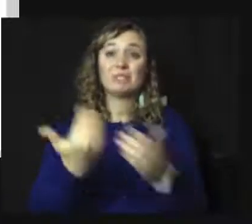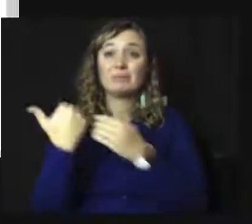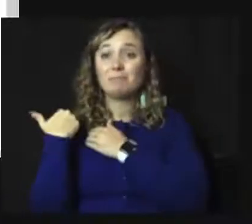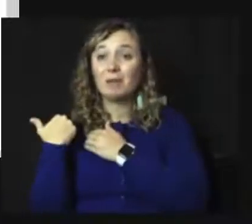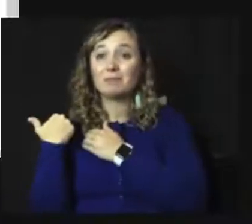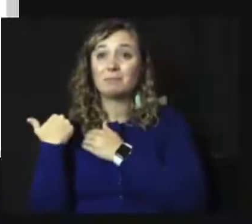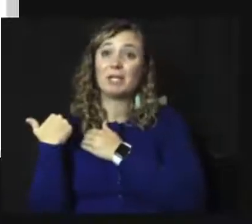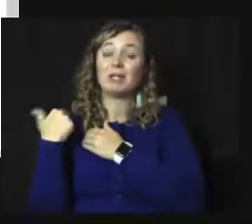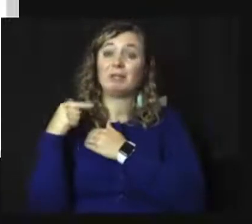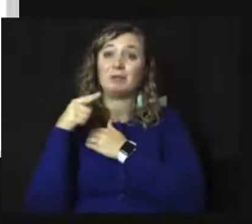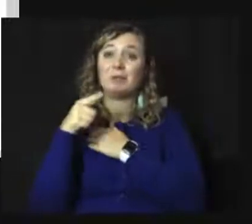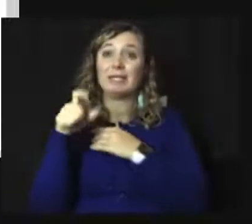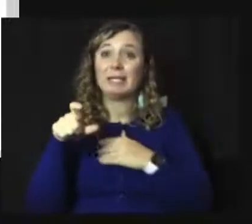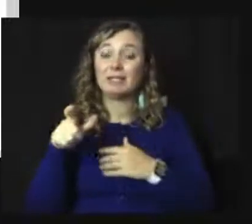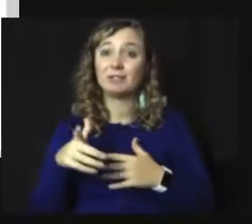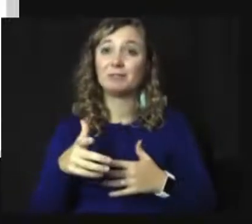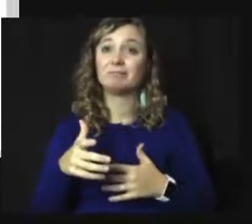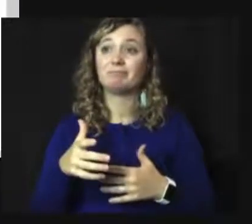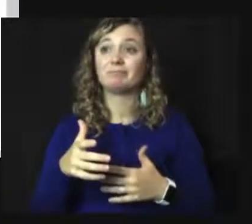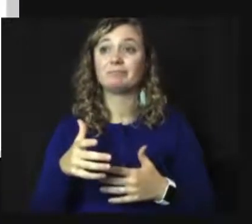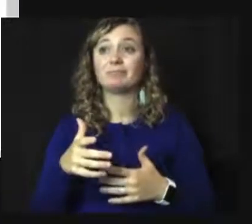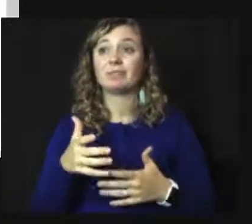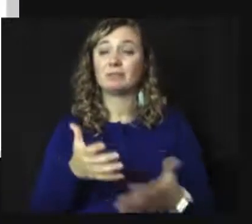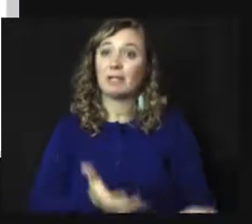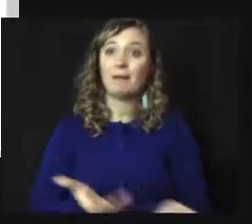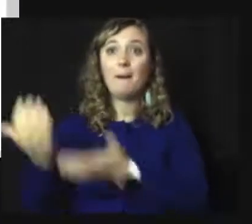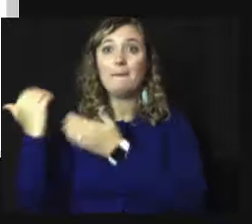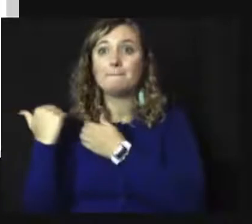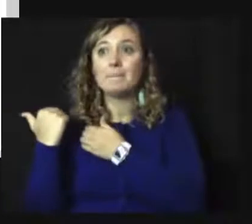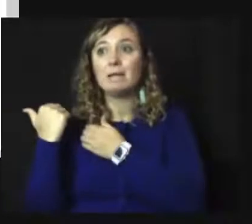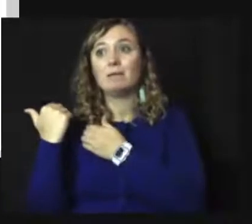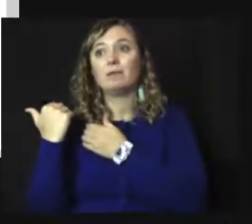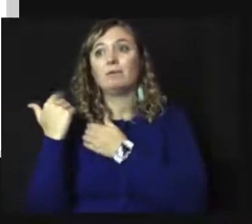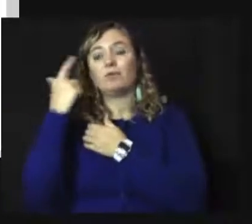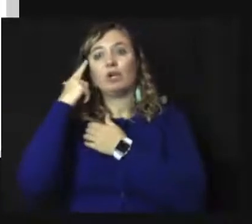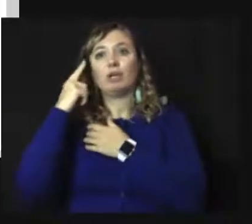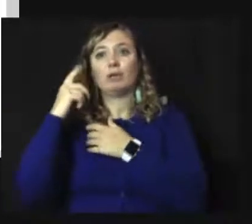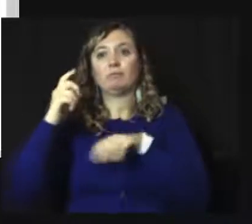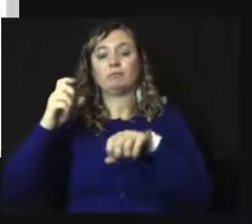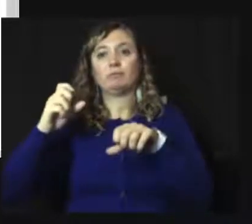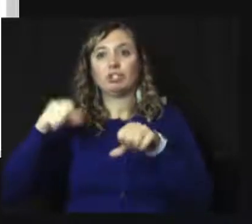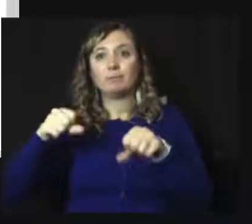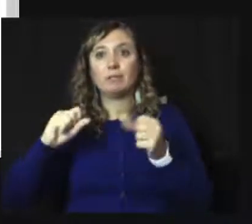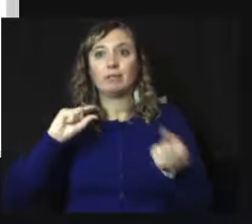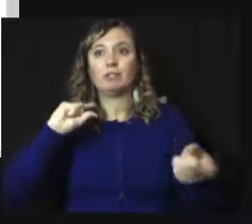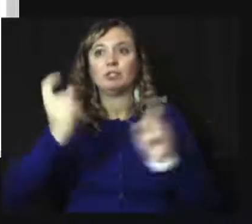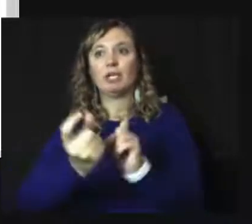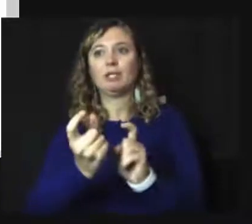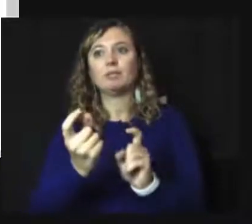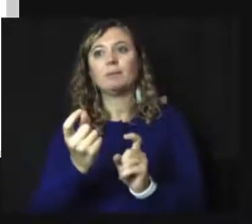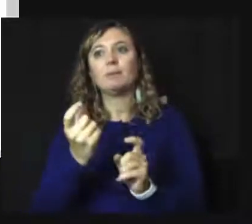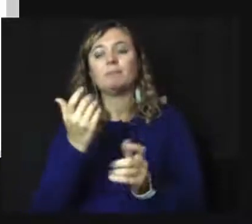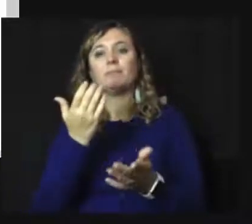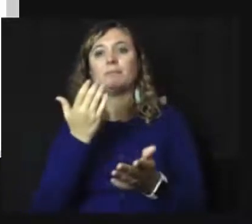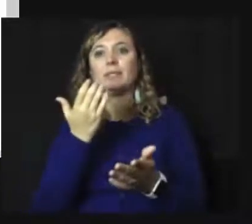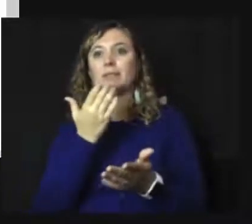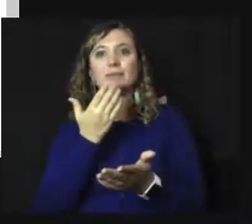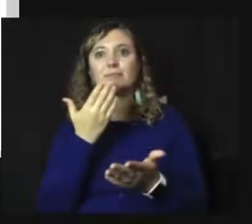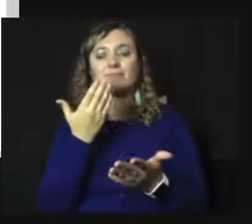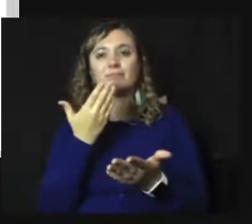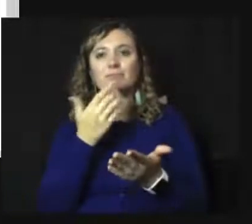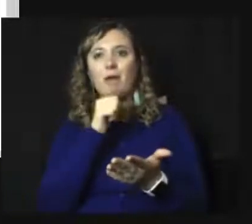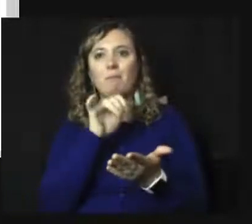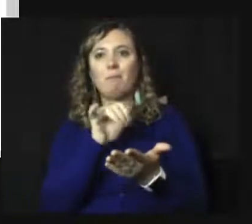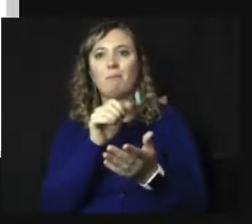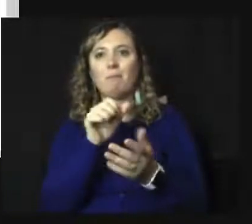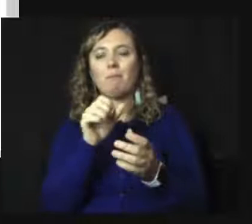think that like someone else will do it, or you're not an activist, you're not one of these voices. Like, literally the little interactions that you have every